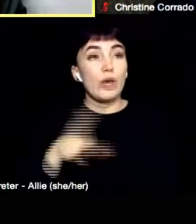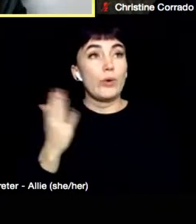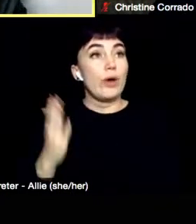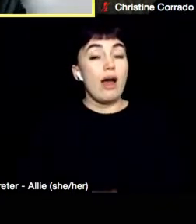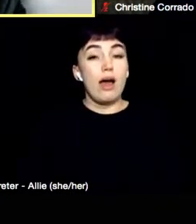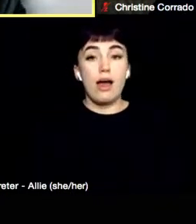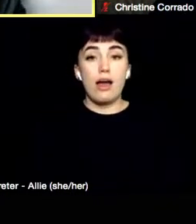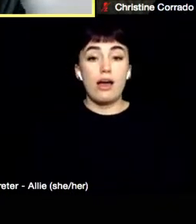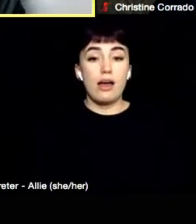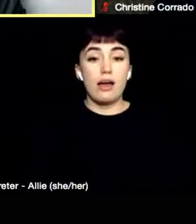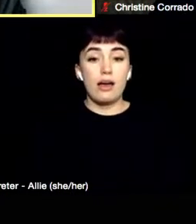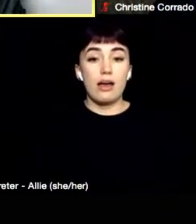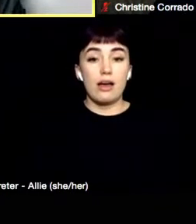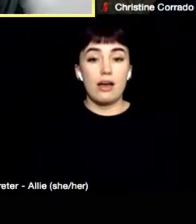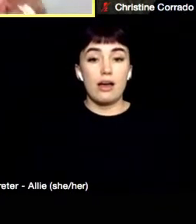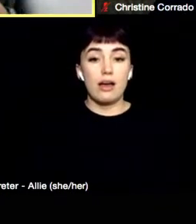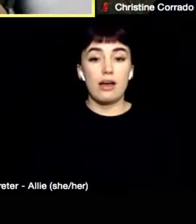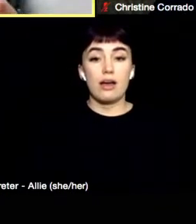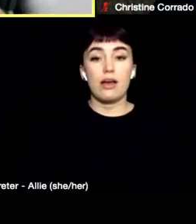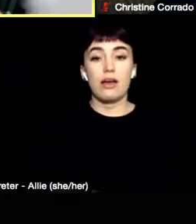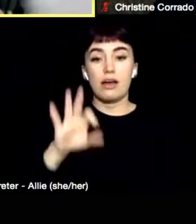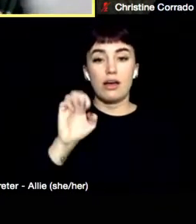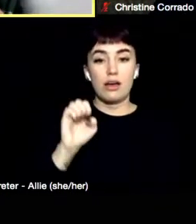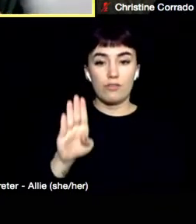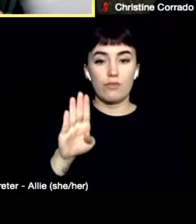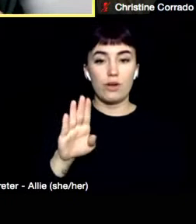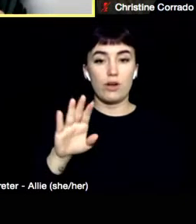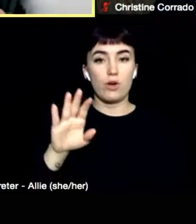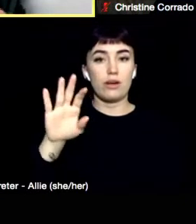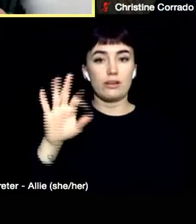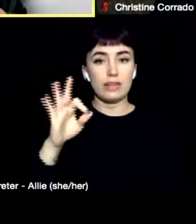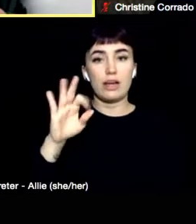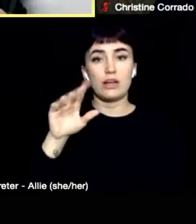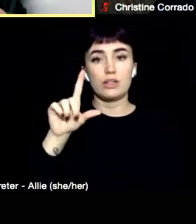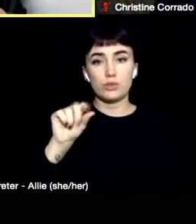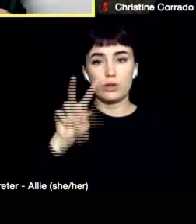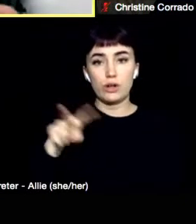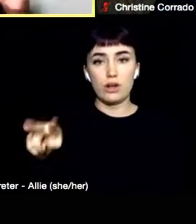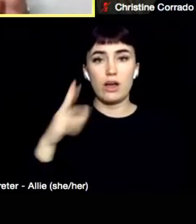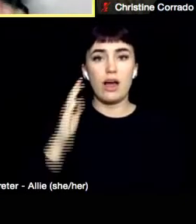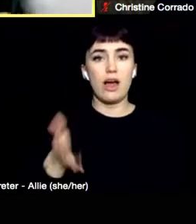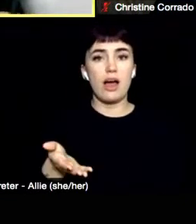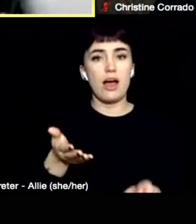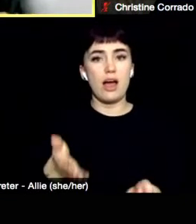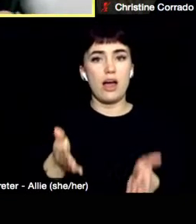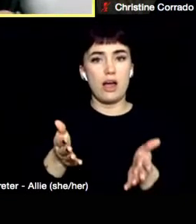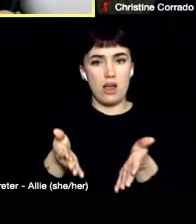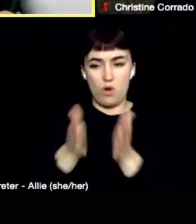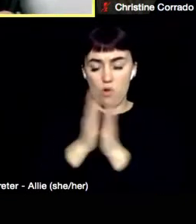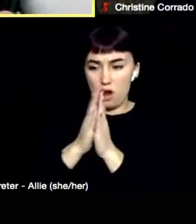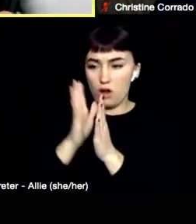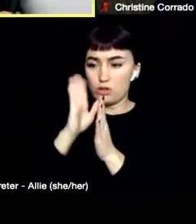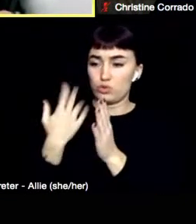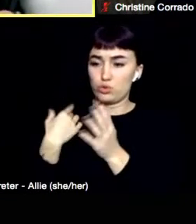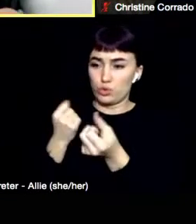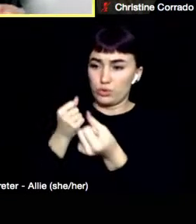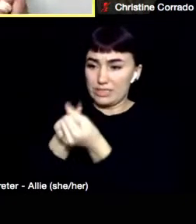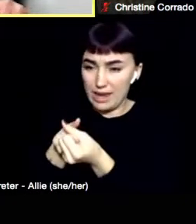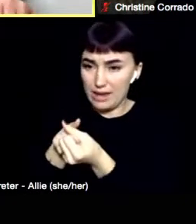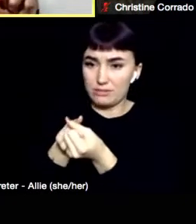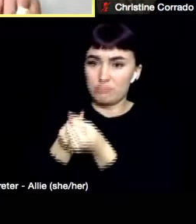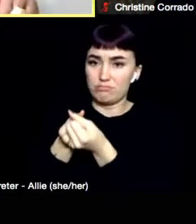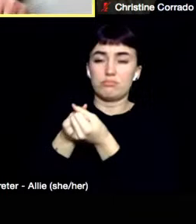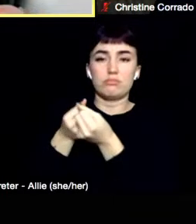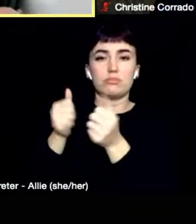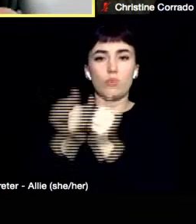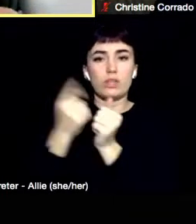On February 9th, 2022, I received a request to stand in solidarity with someone deeply connected to this community